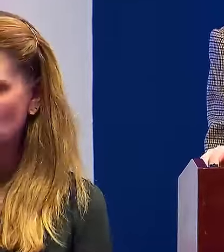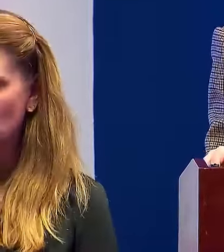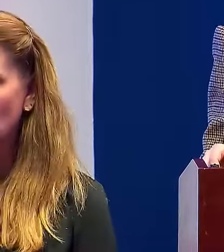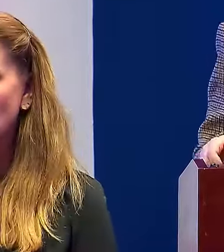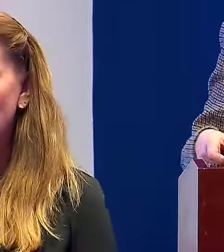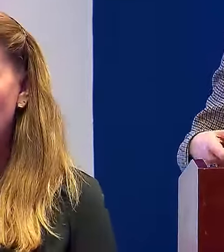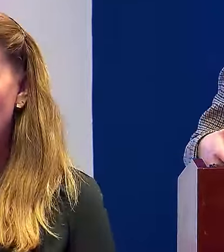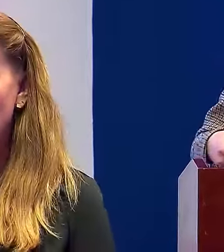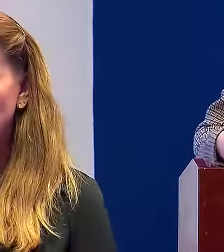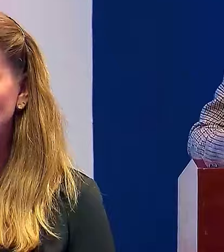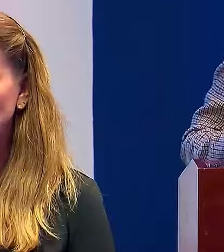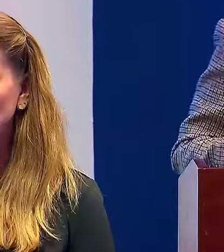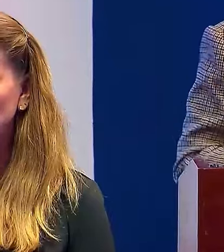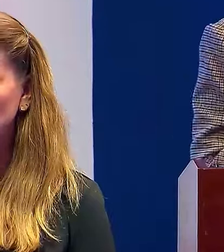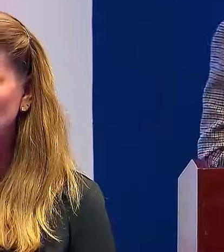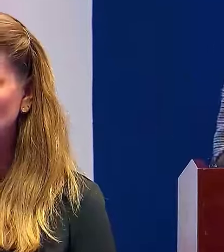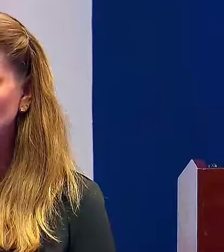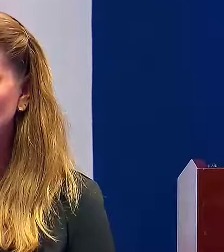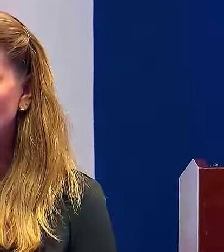Ashish Vazirani.